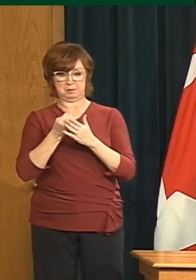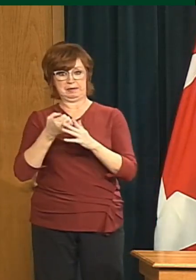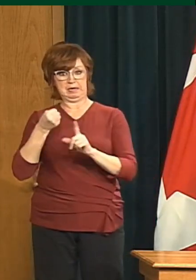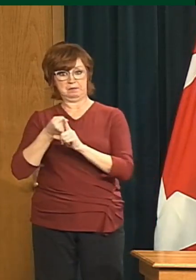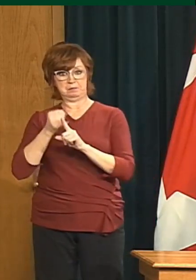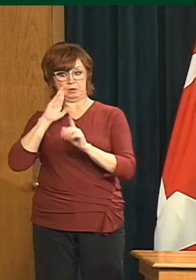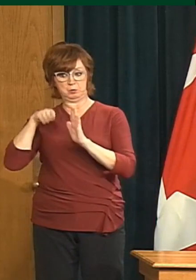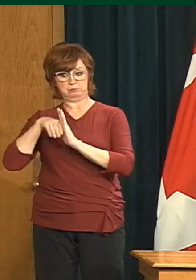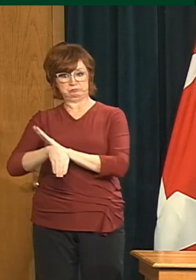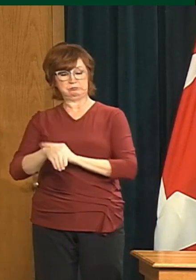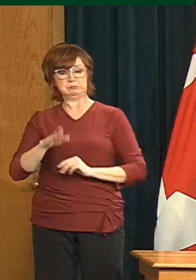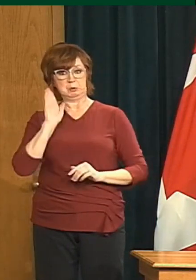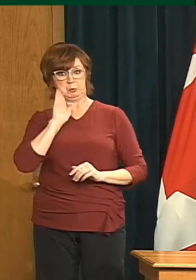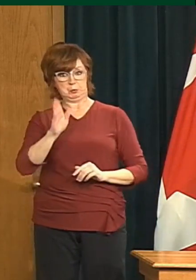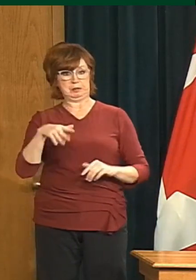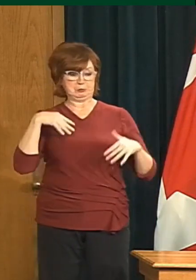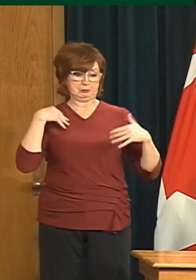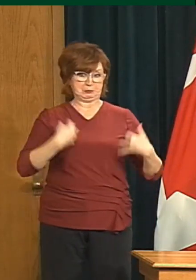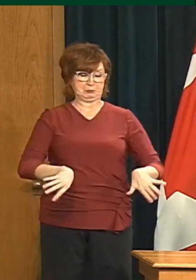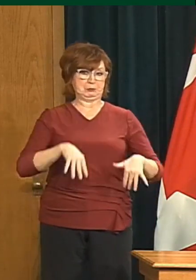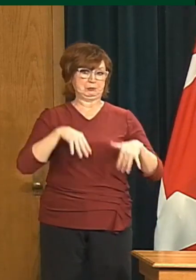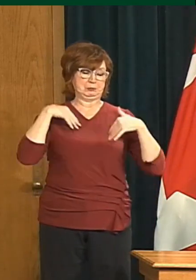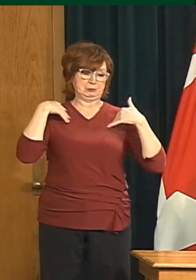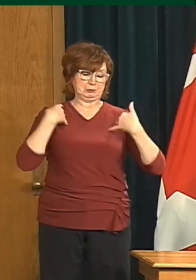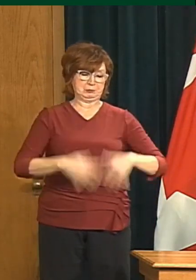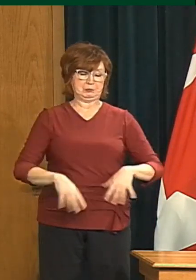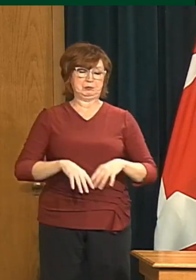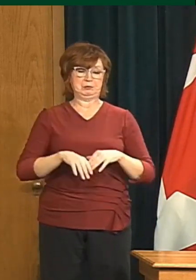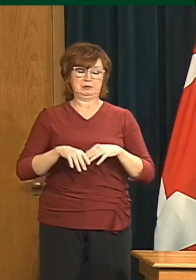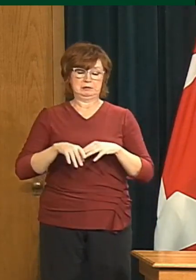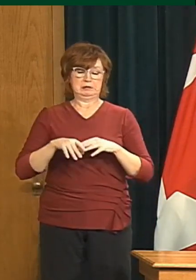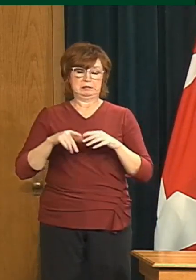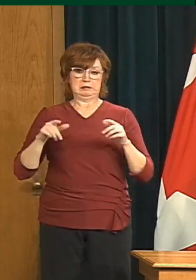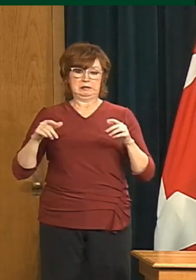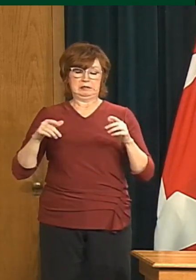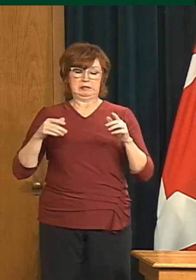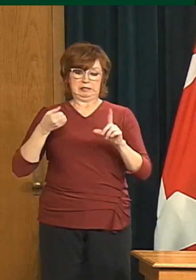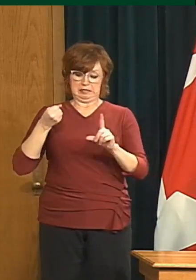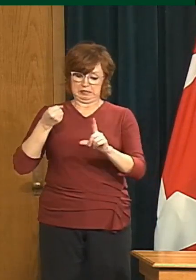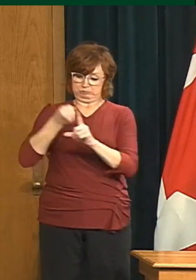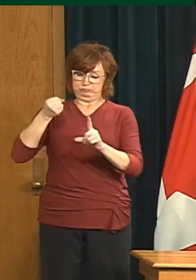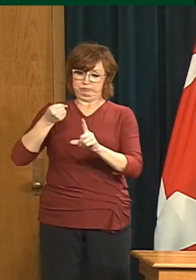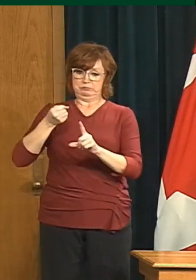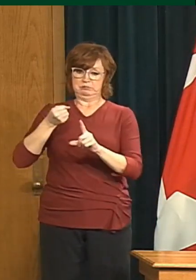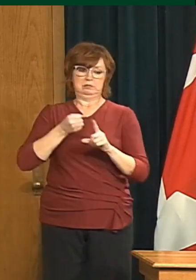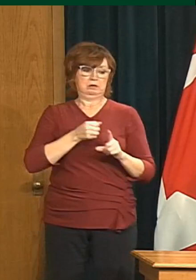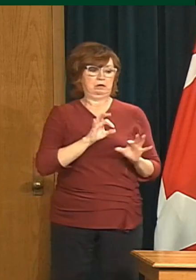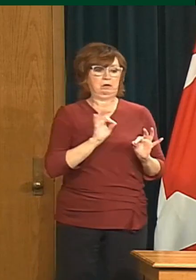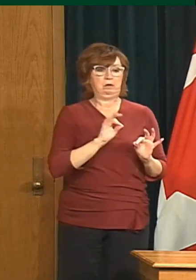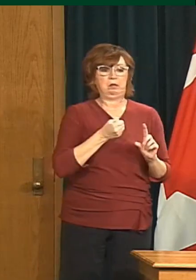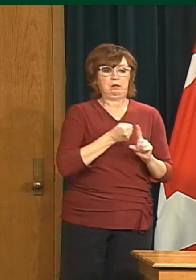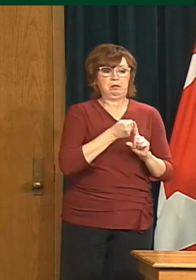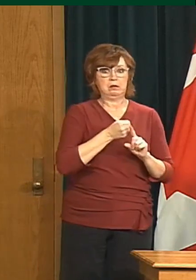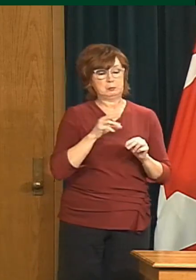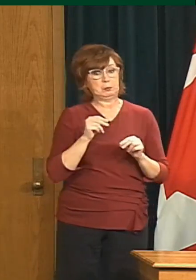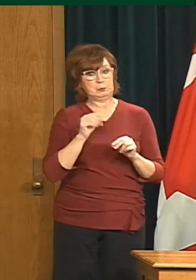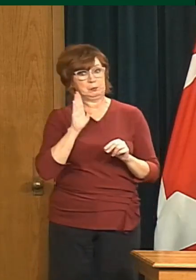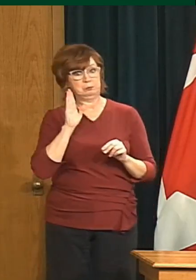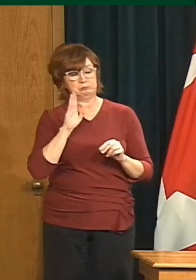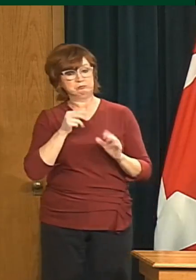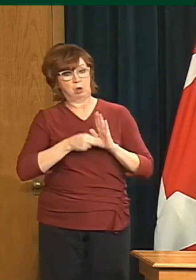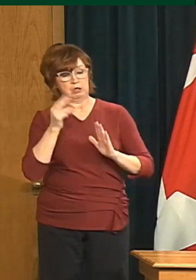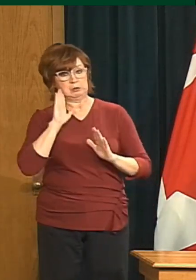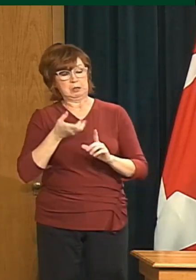be massive this year. While it is still too soon to know exactly how massive that impact will be, I thought it was important to release